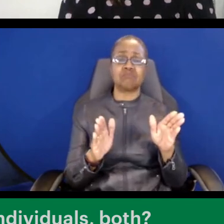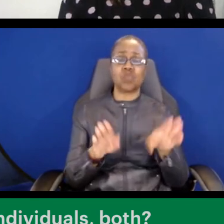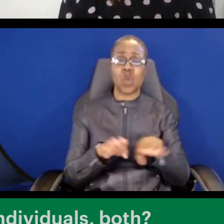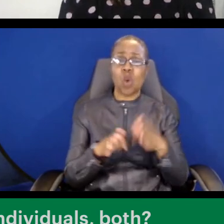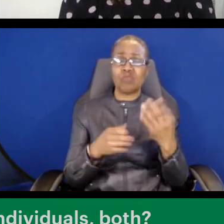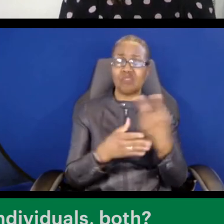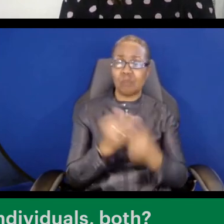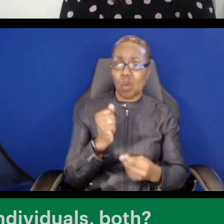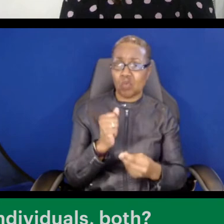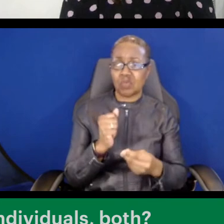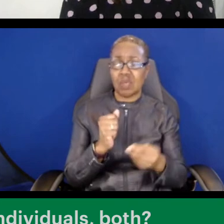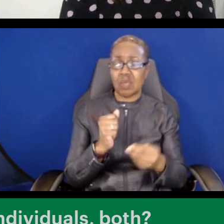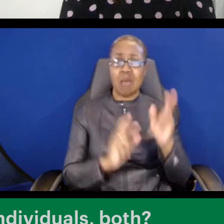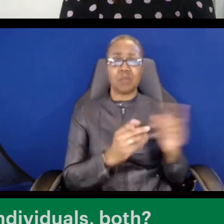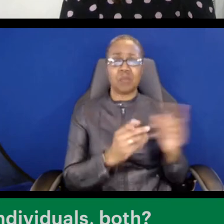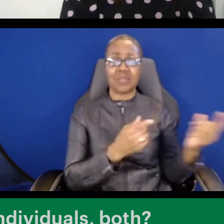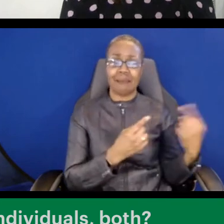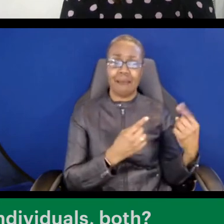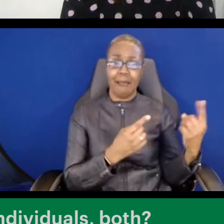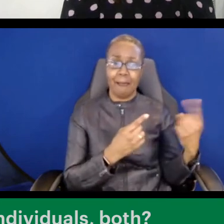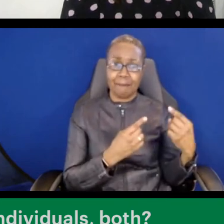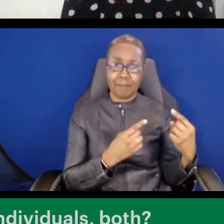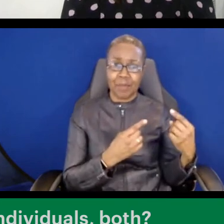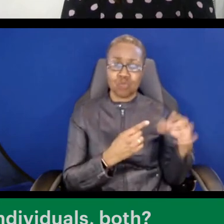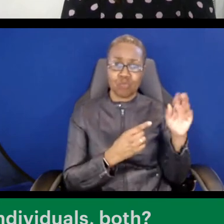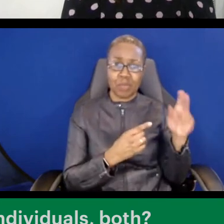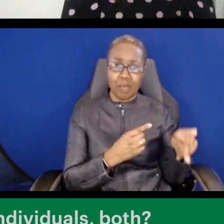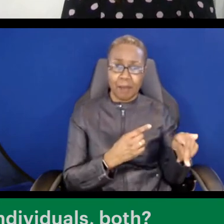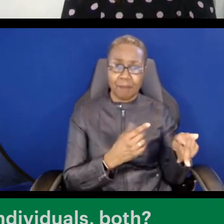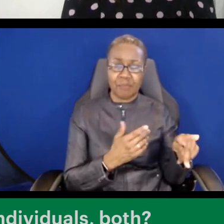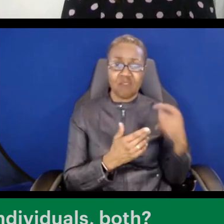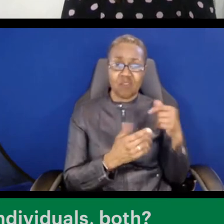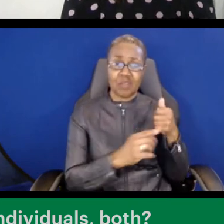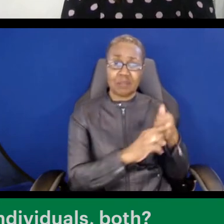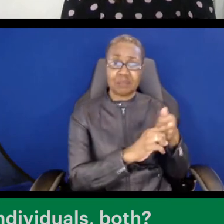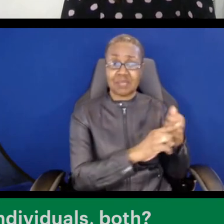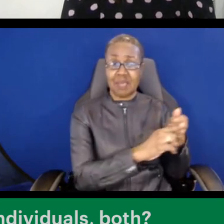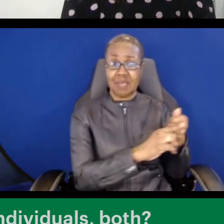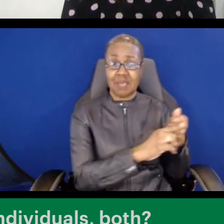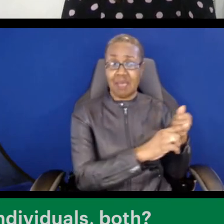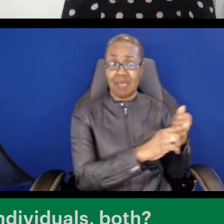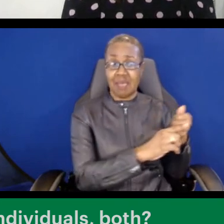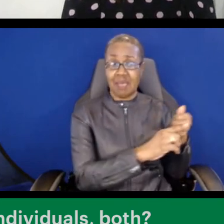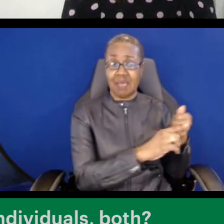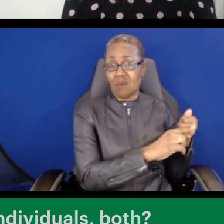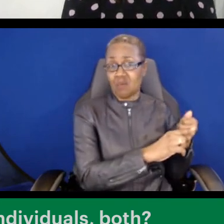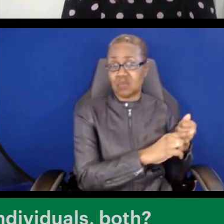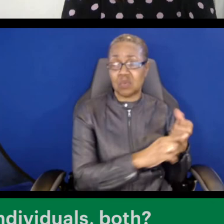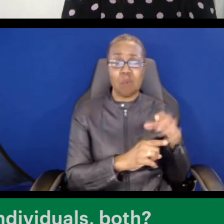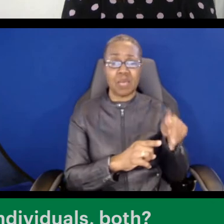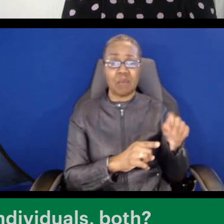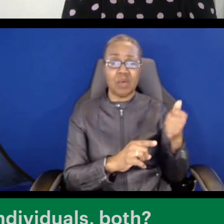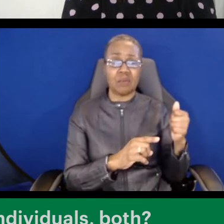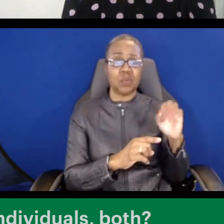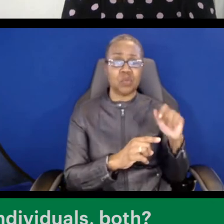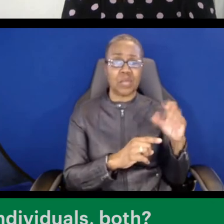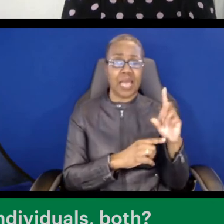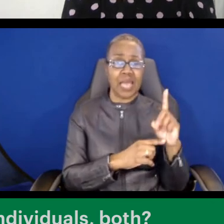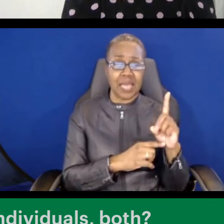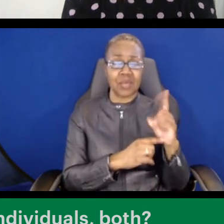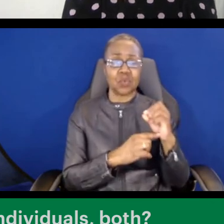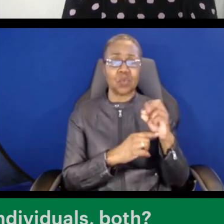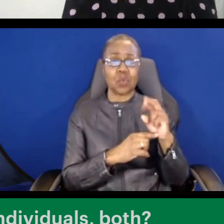individuals that come either to pick up for themselves or for other mutual aids or for, you know,